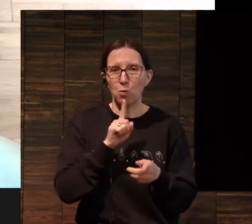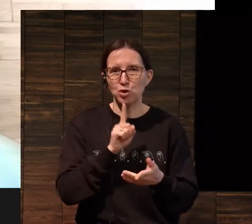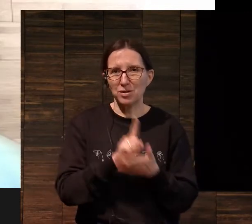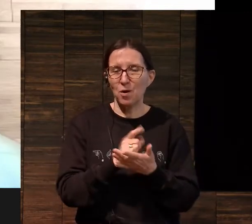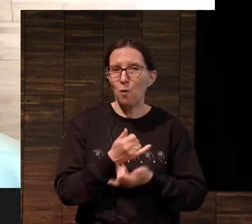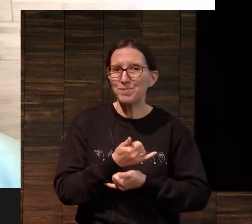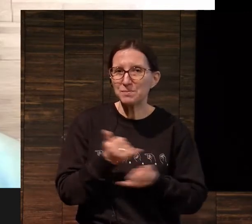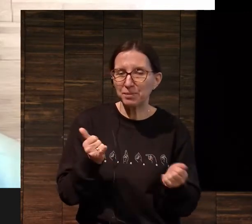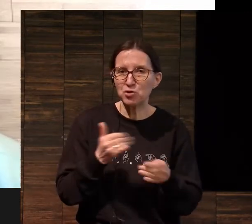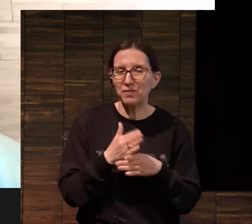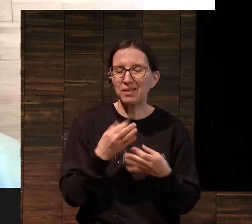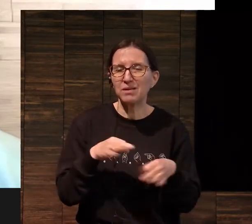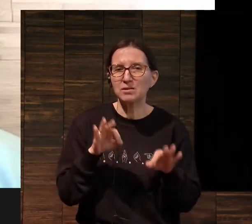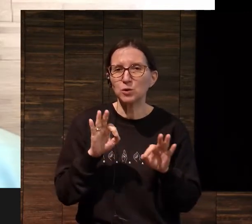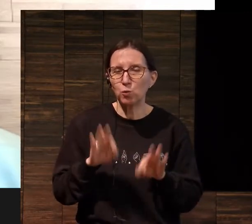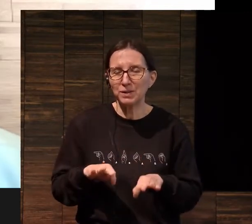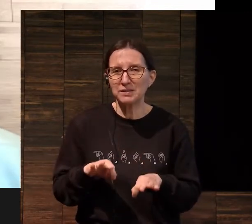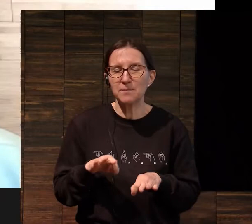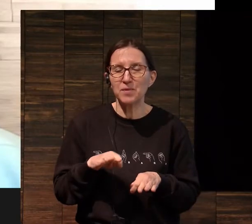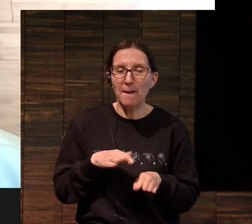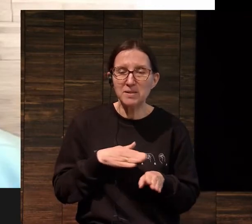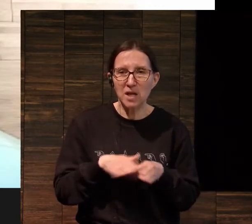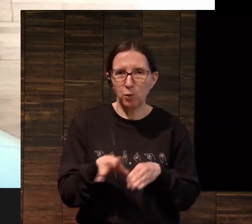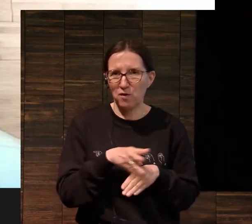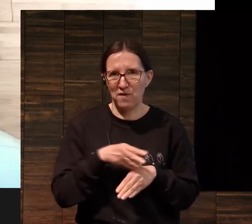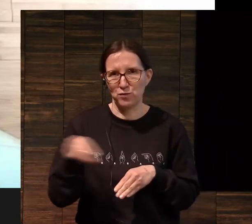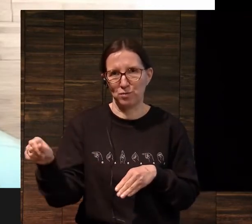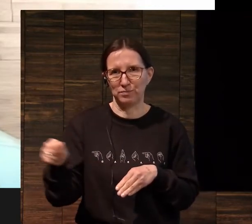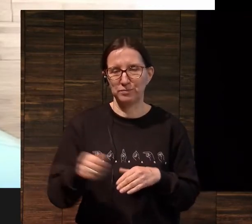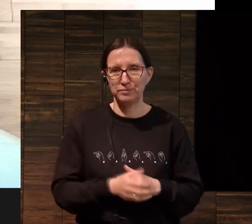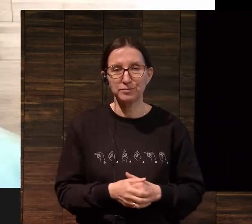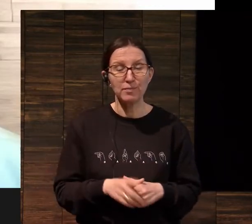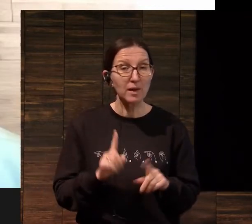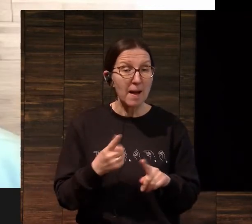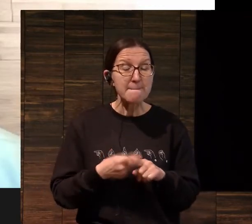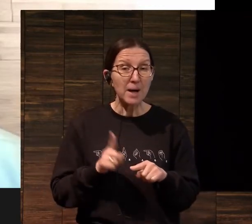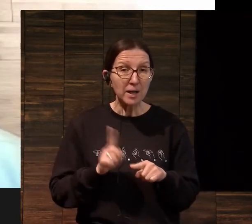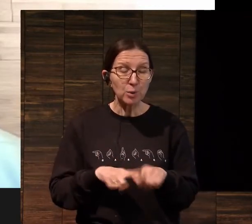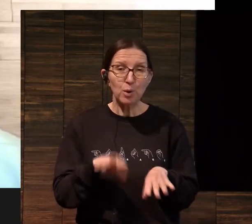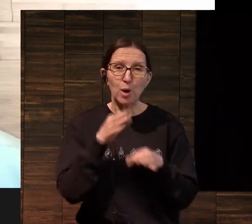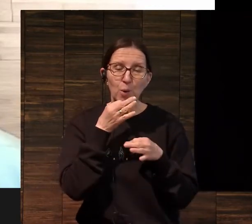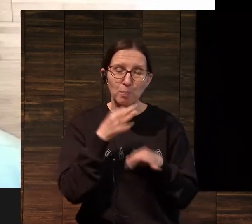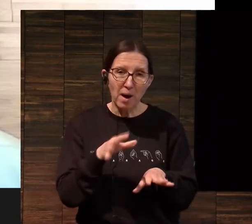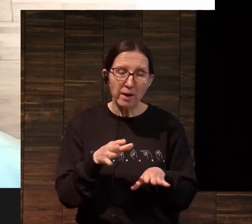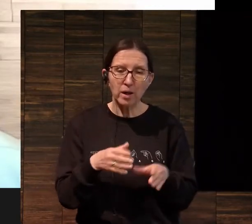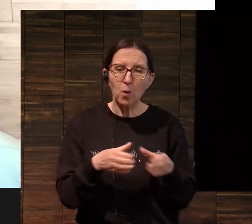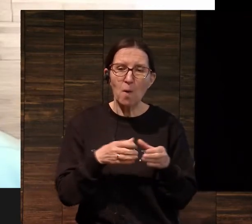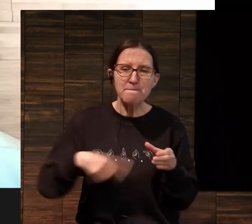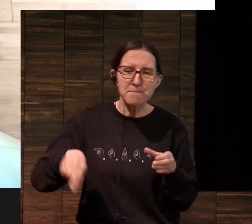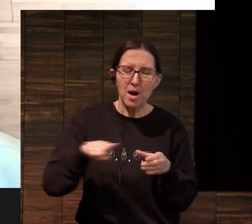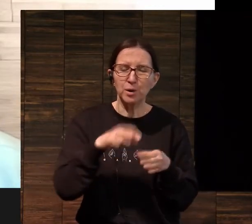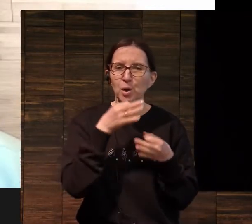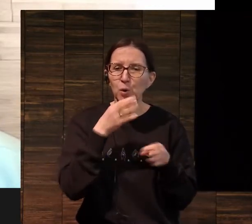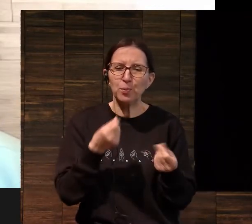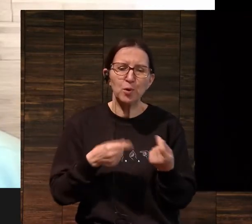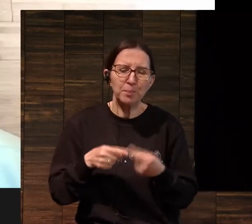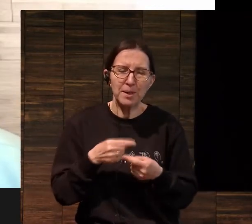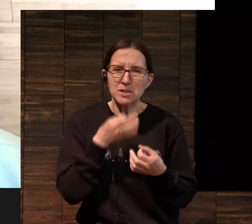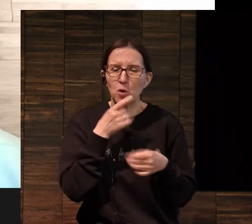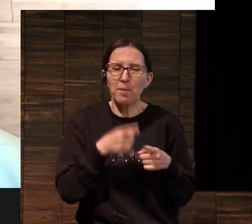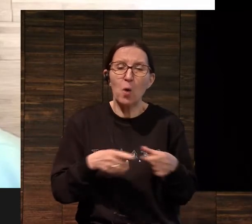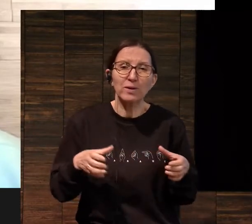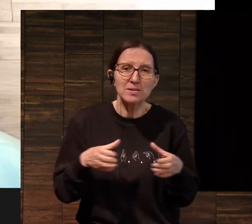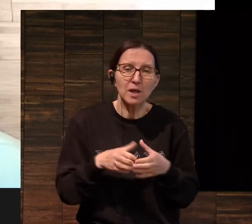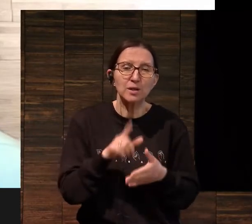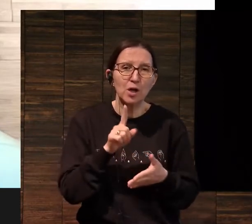in the accessibility journey. So every business group, the previous presenter talked about design.